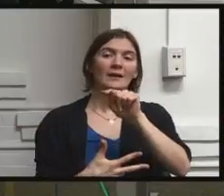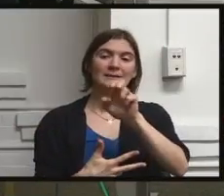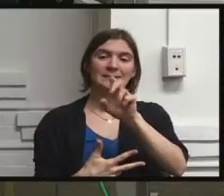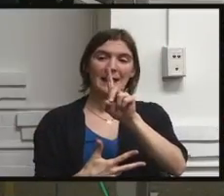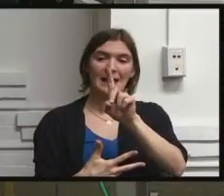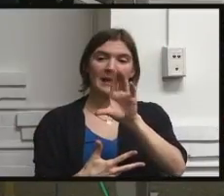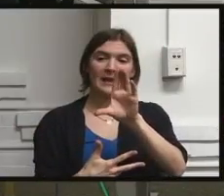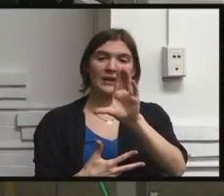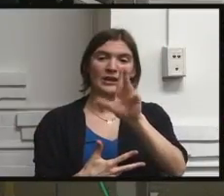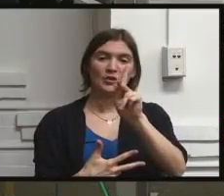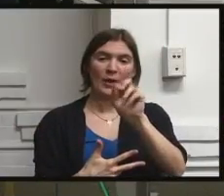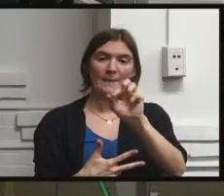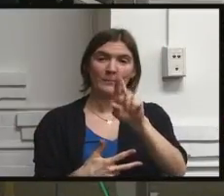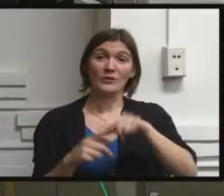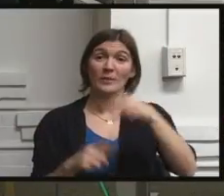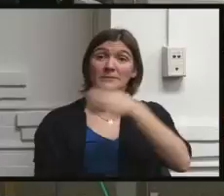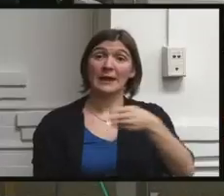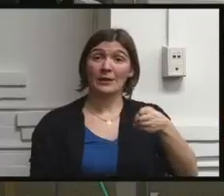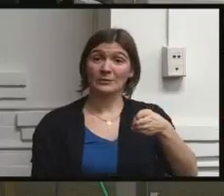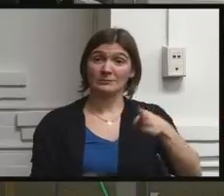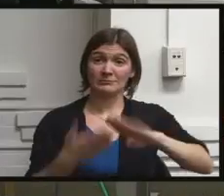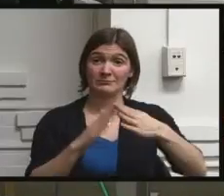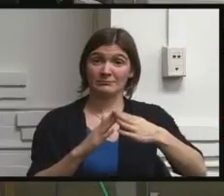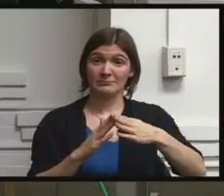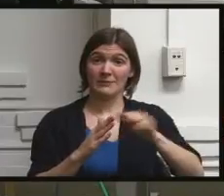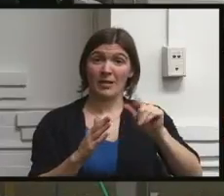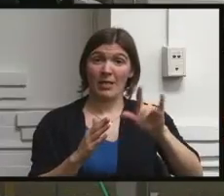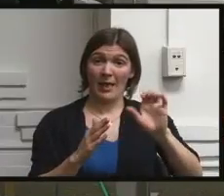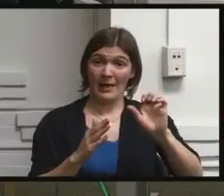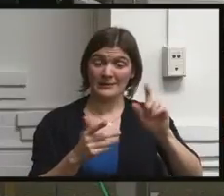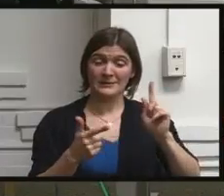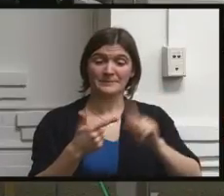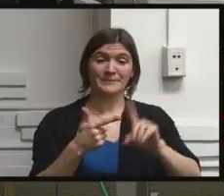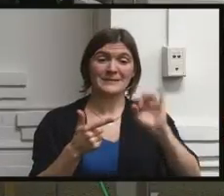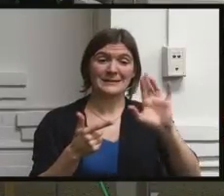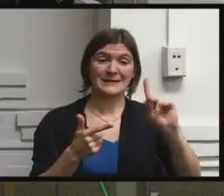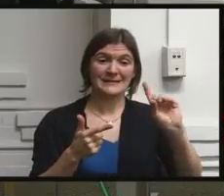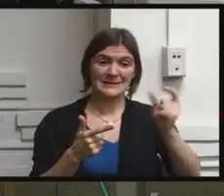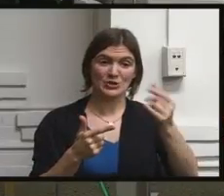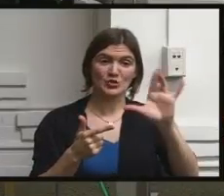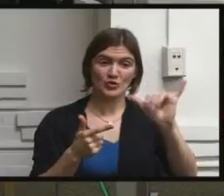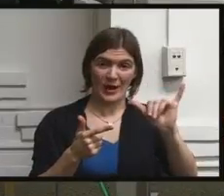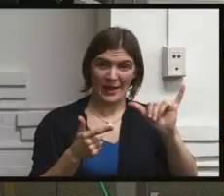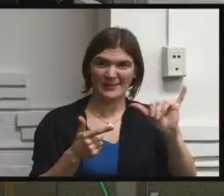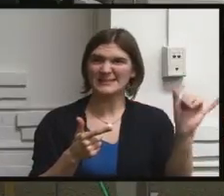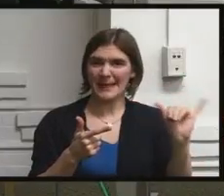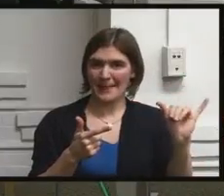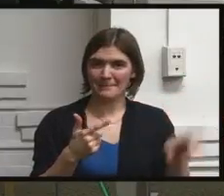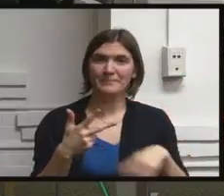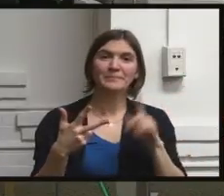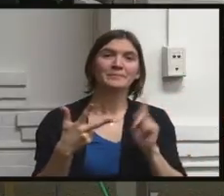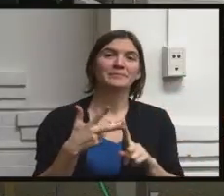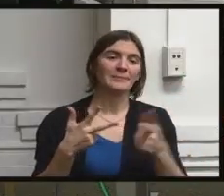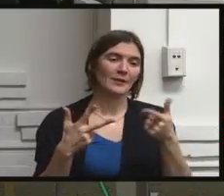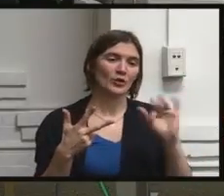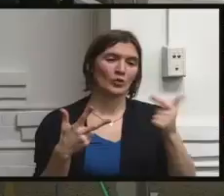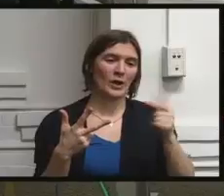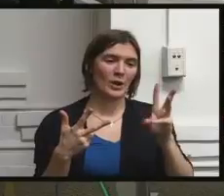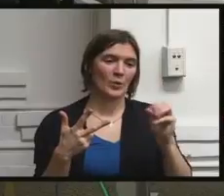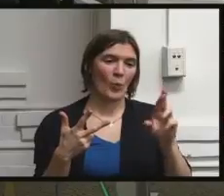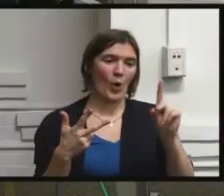from Downtown Brattleboro Alliance. Dick DeGray, Downtown Brattleboro Alliance. And Greg